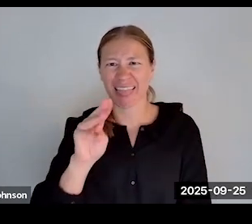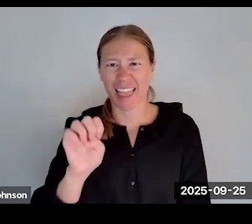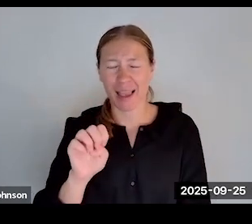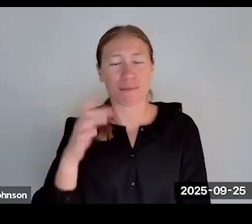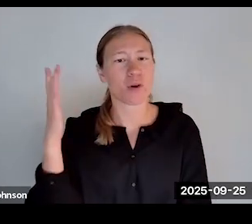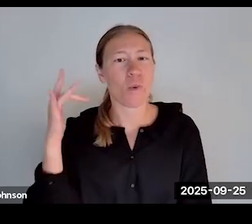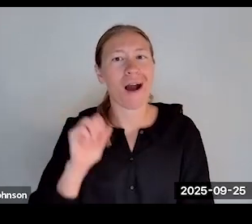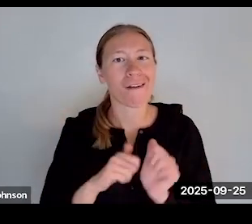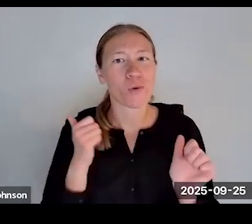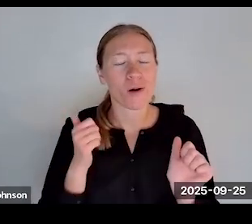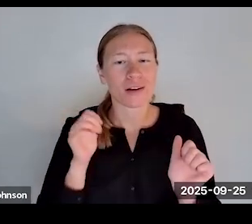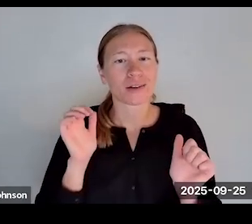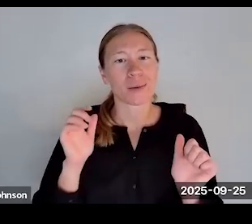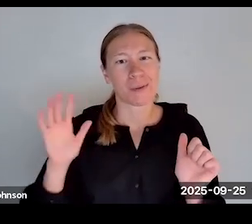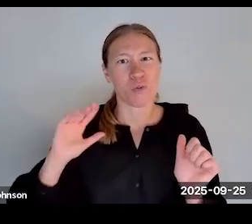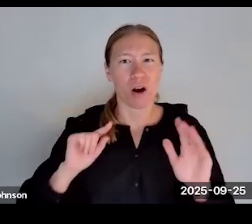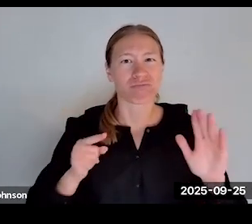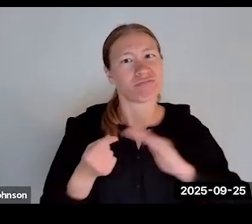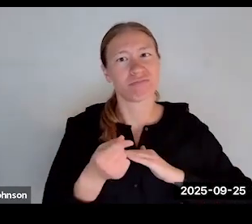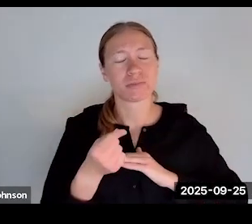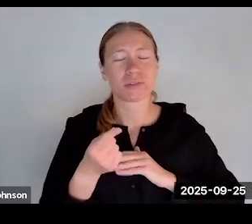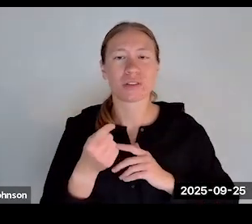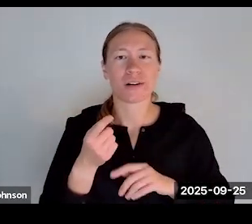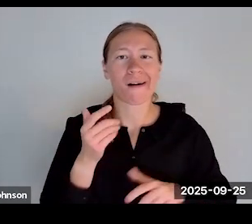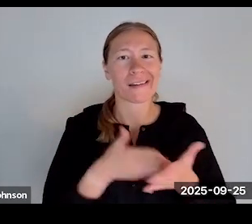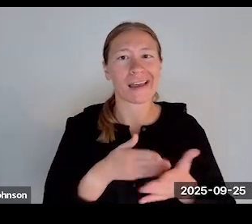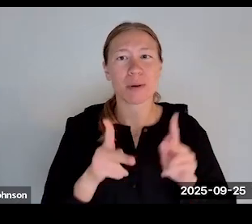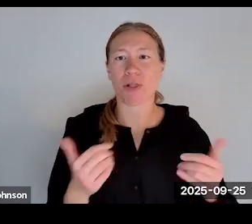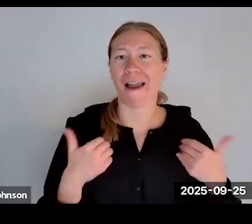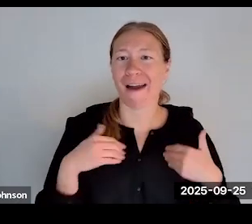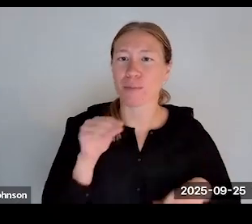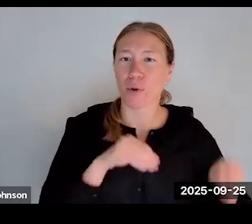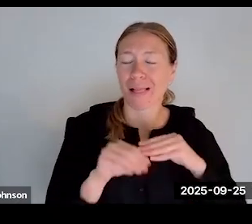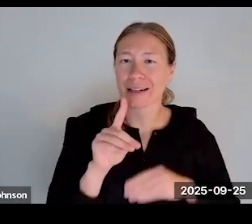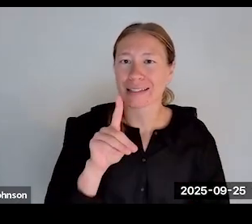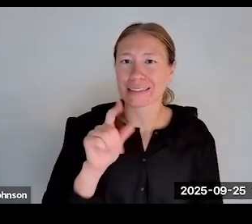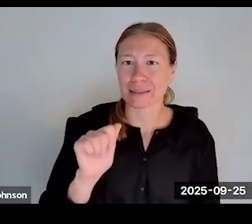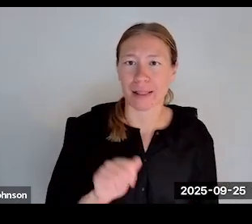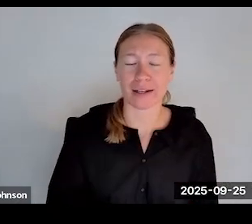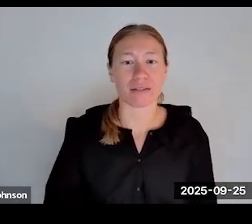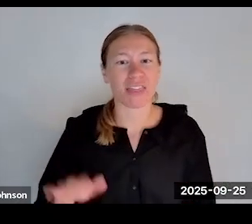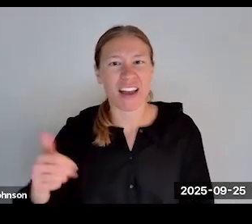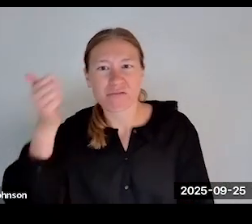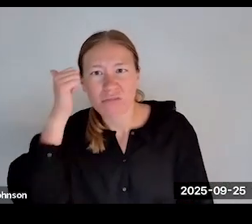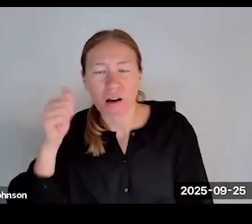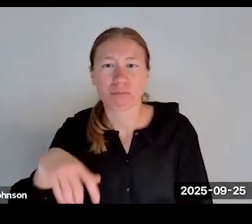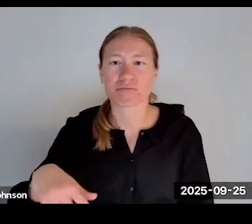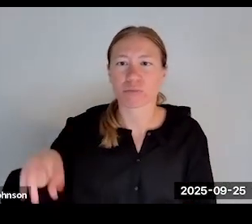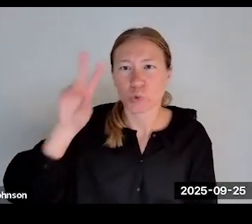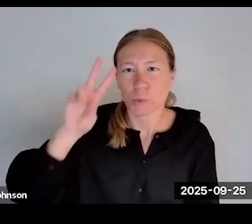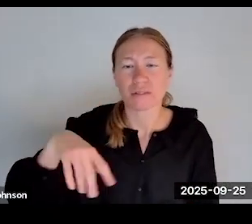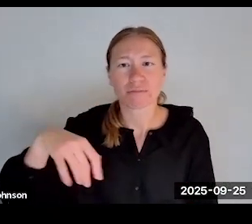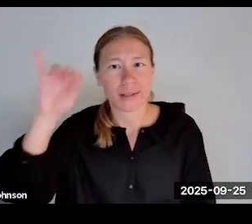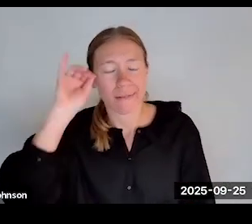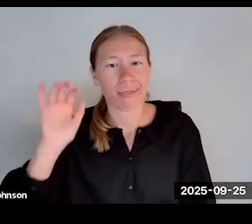originally derogatory towards people with mobility disabilities. Using that's dumb, stupid, or idiotic